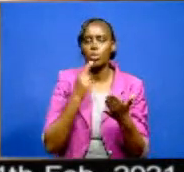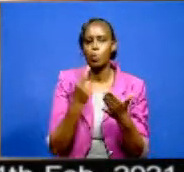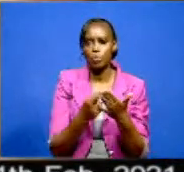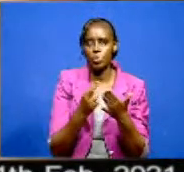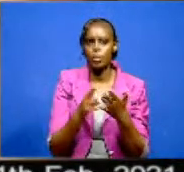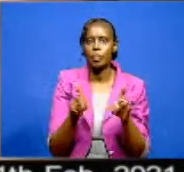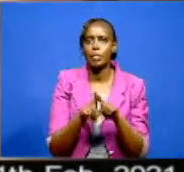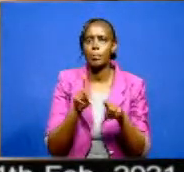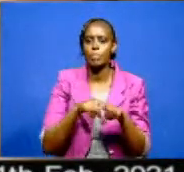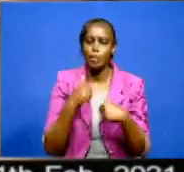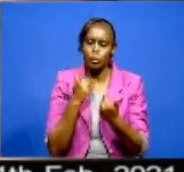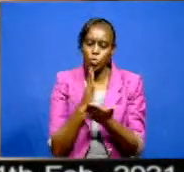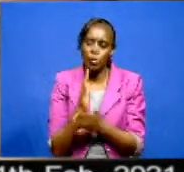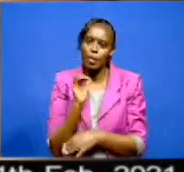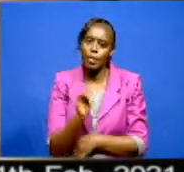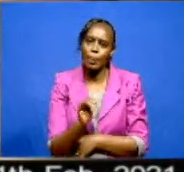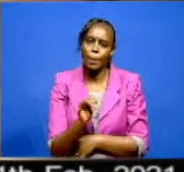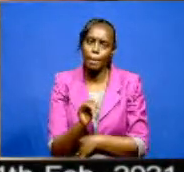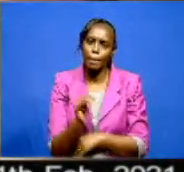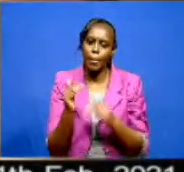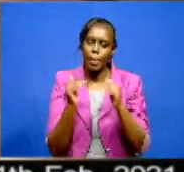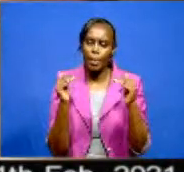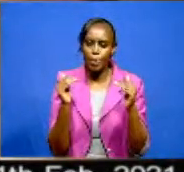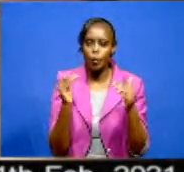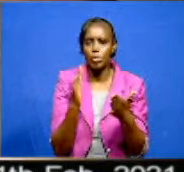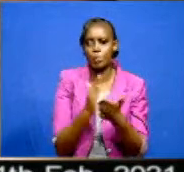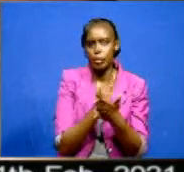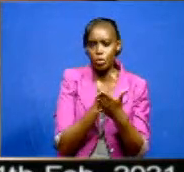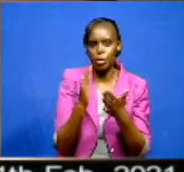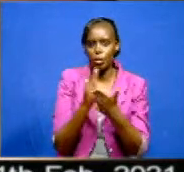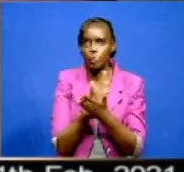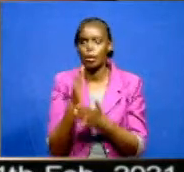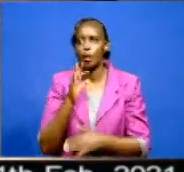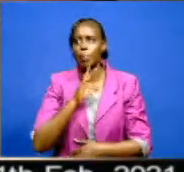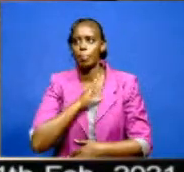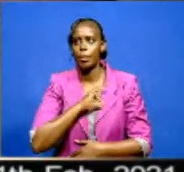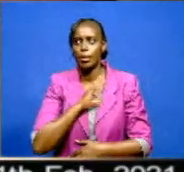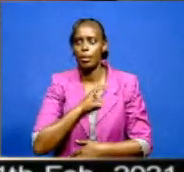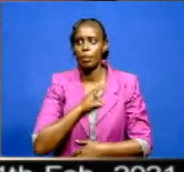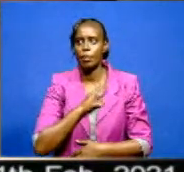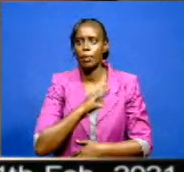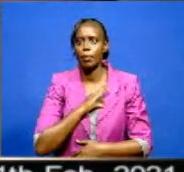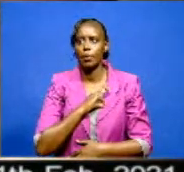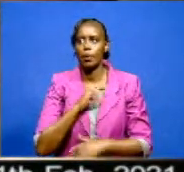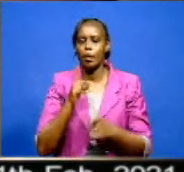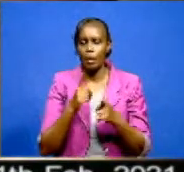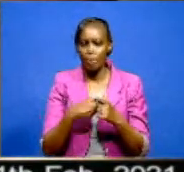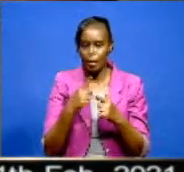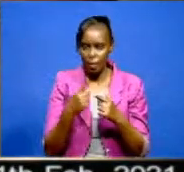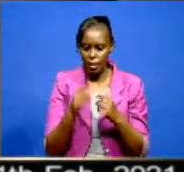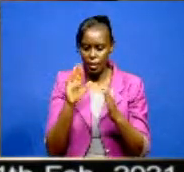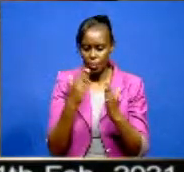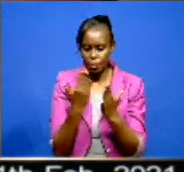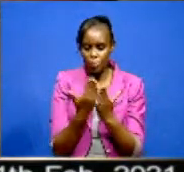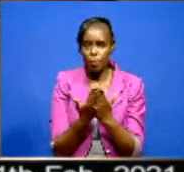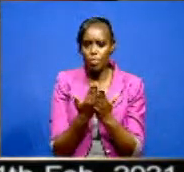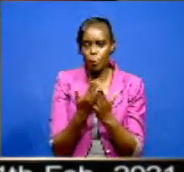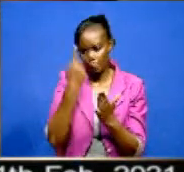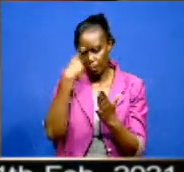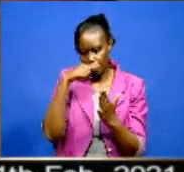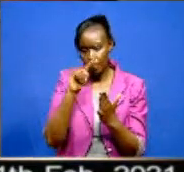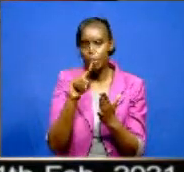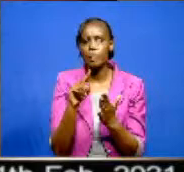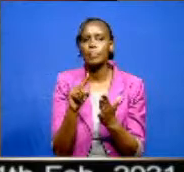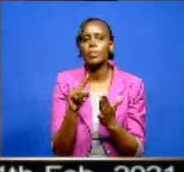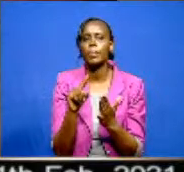while ensuring equitable sharing of benefits. And Madam Speaker, the policy